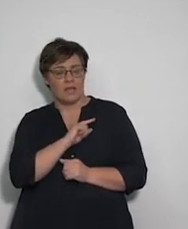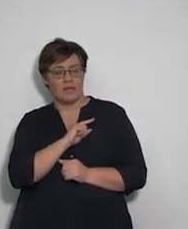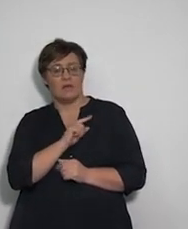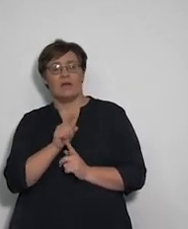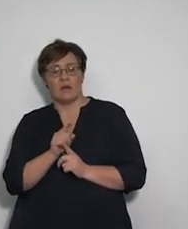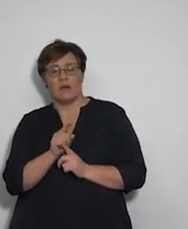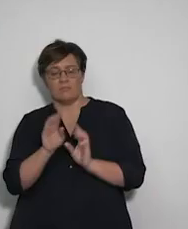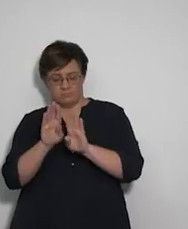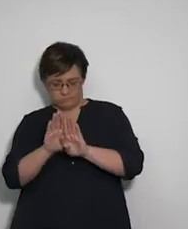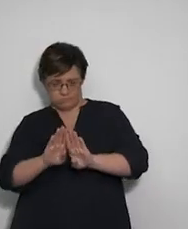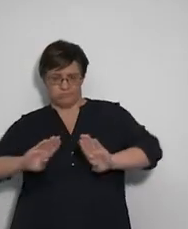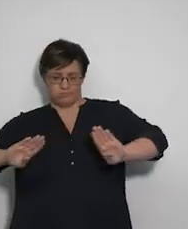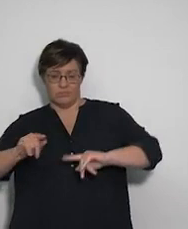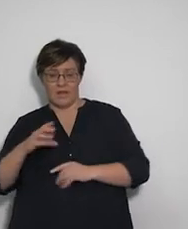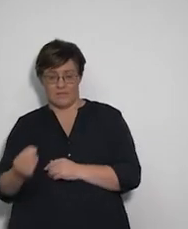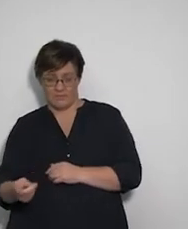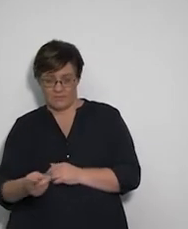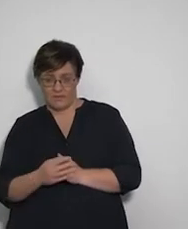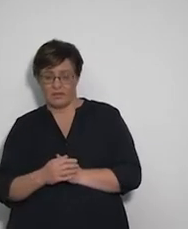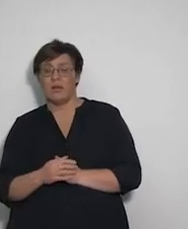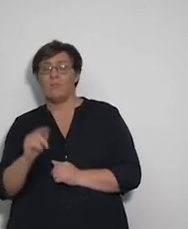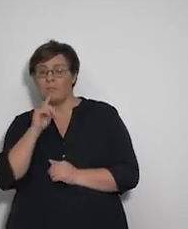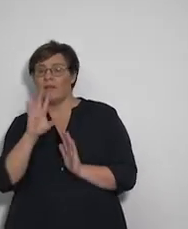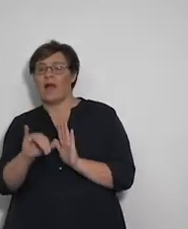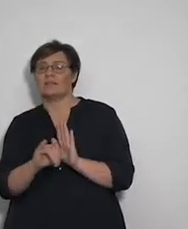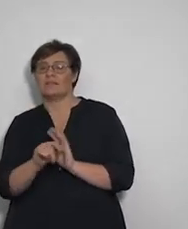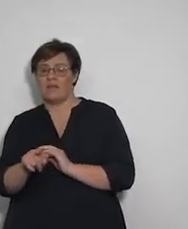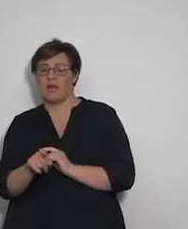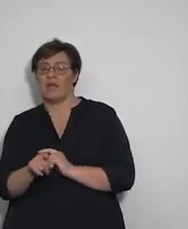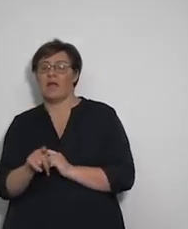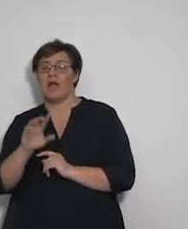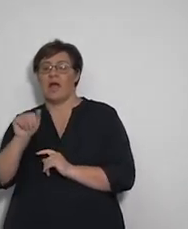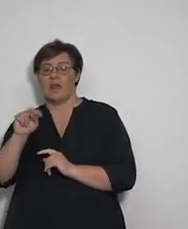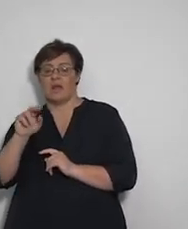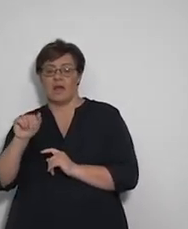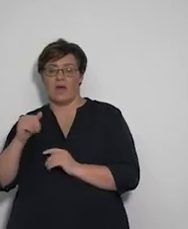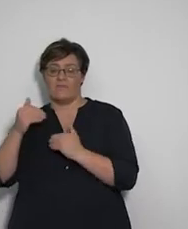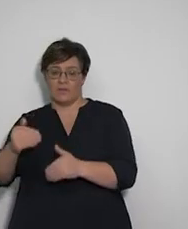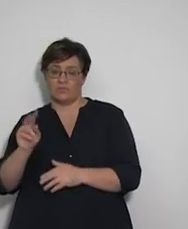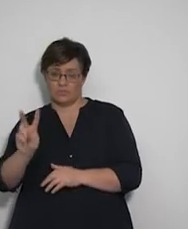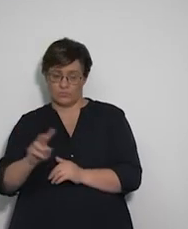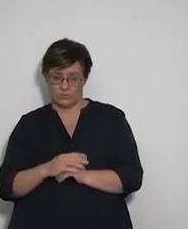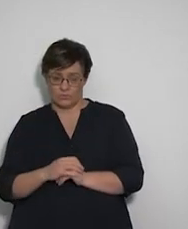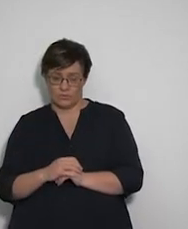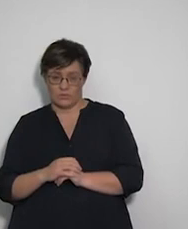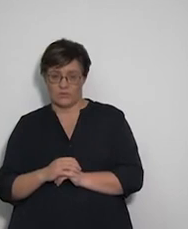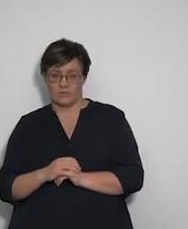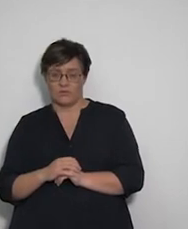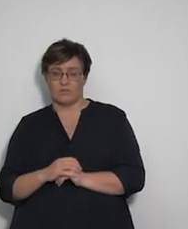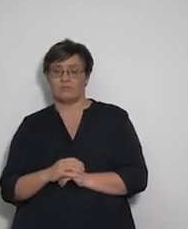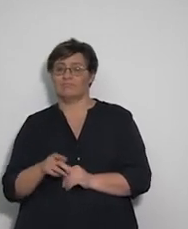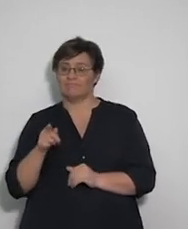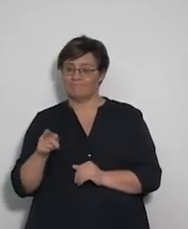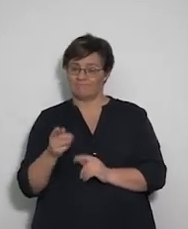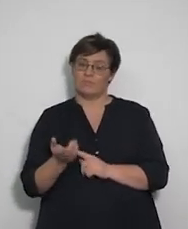that chromatids are being pulled apart, and that rationale would help us to identify that it's anaphase 2. So that